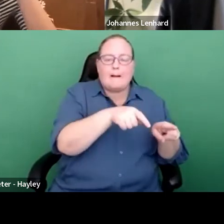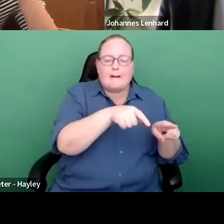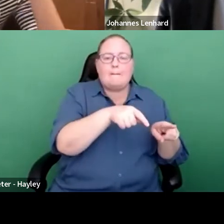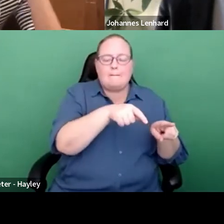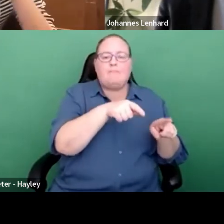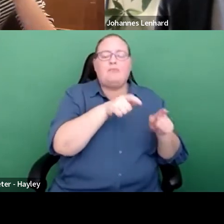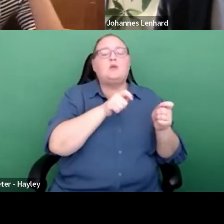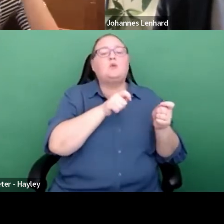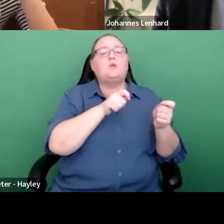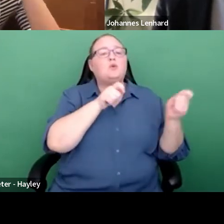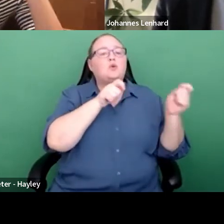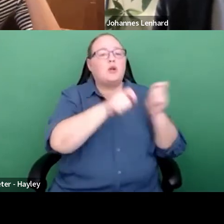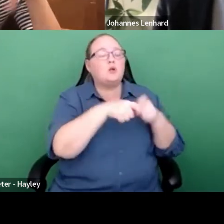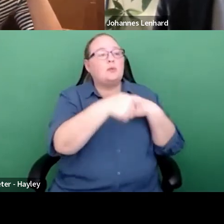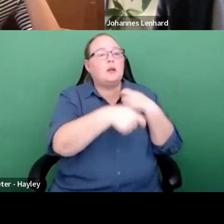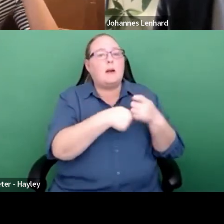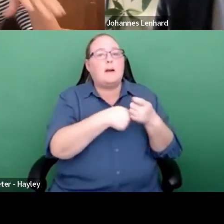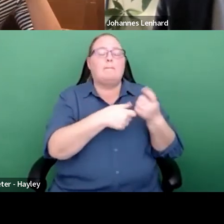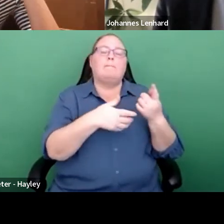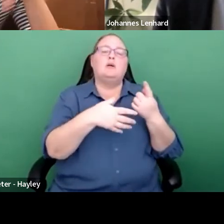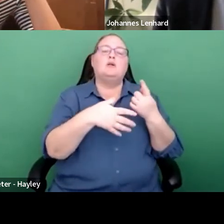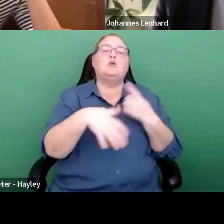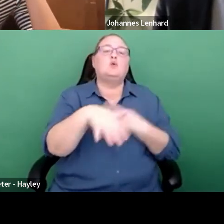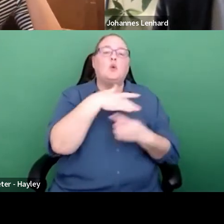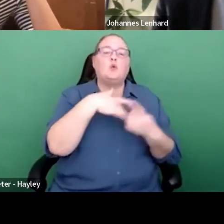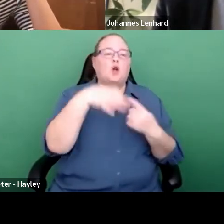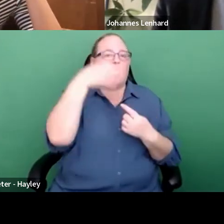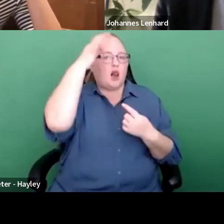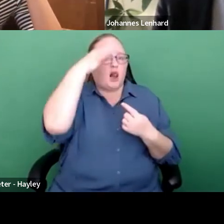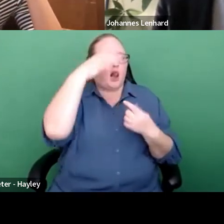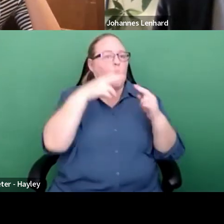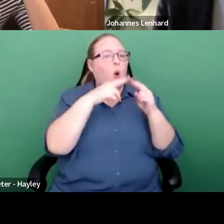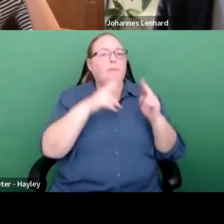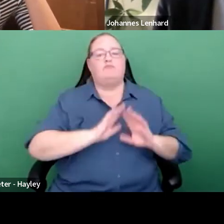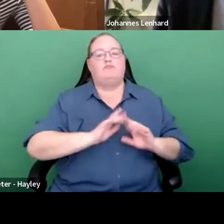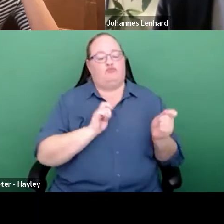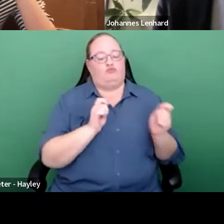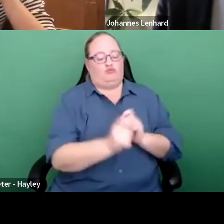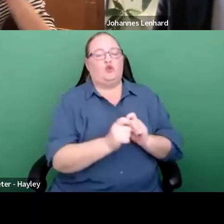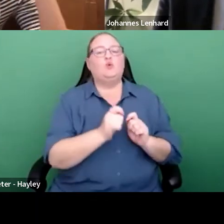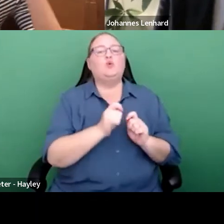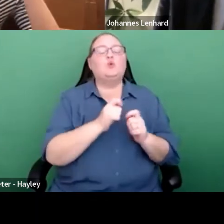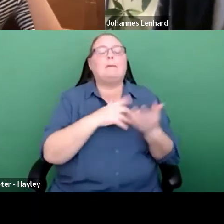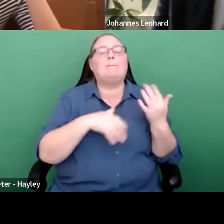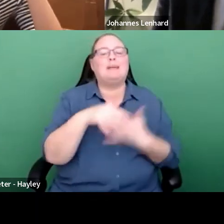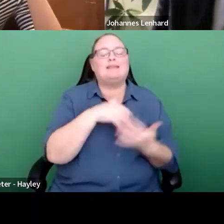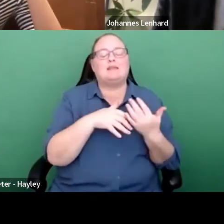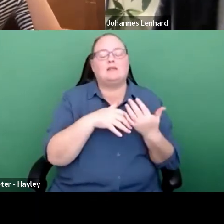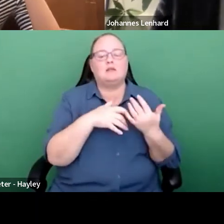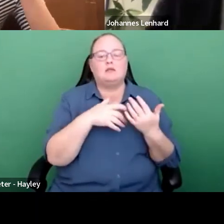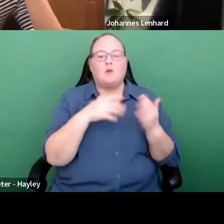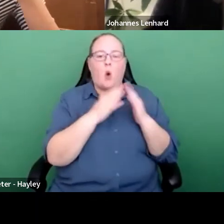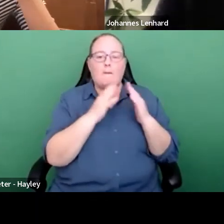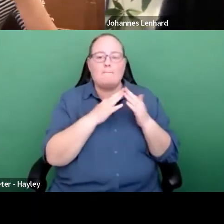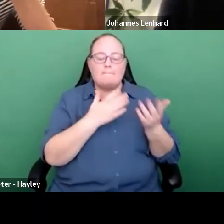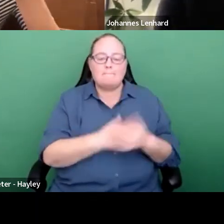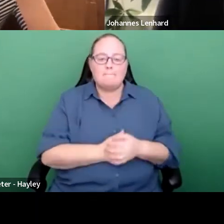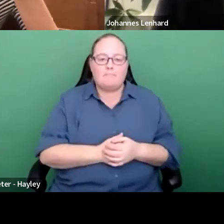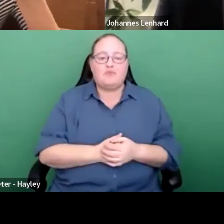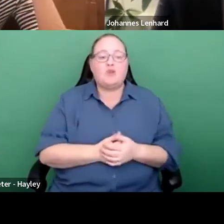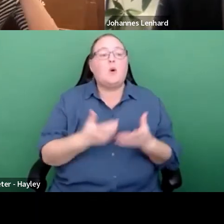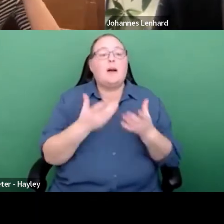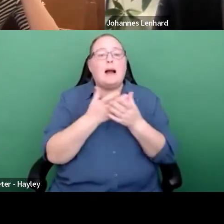the lurking background threat of people fearing the loss of their homes. Emptiness took up many shapes and forms, some imagined